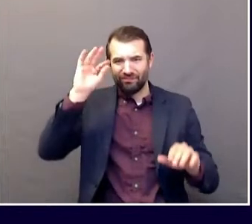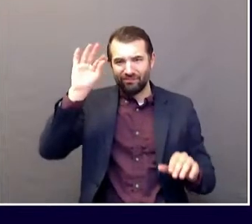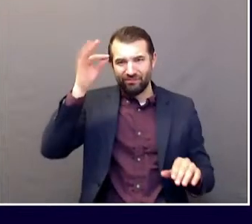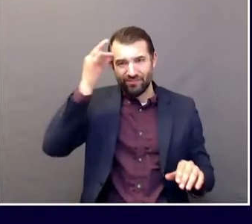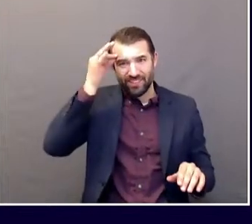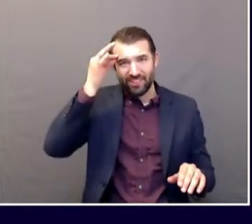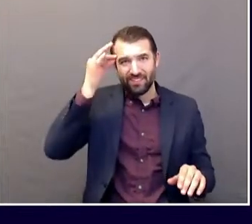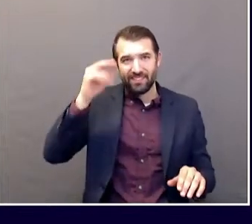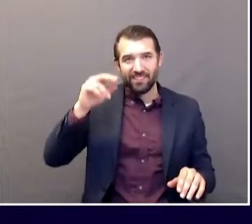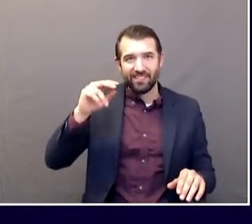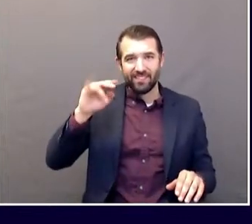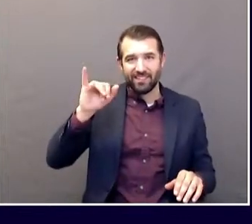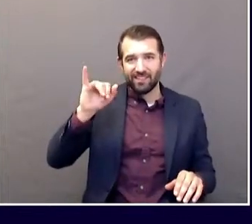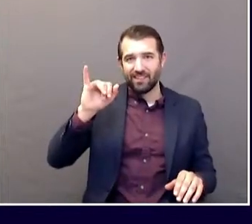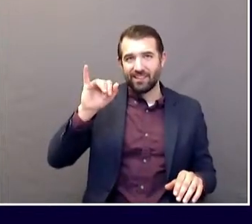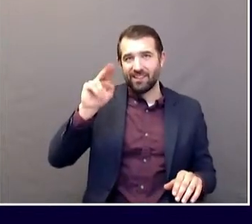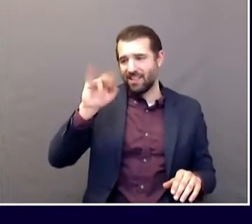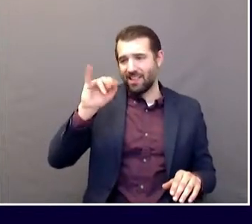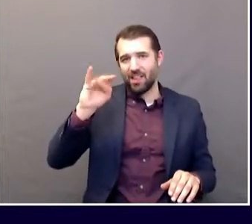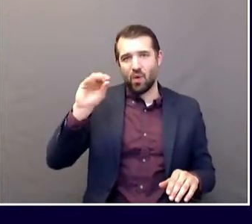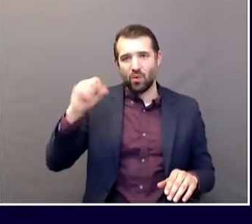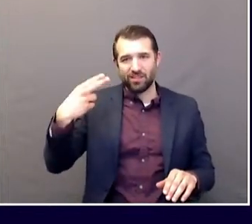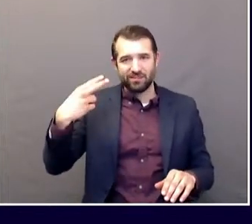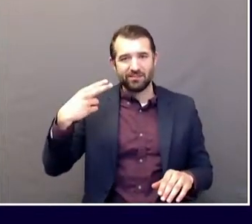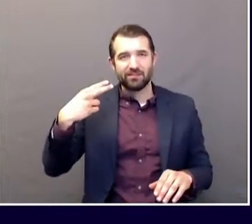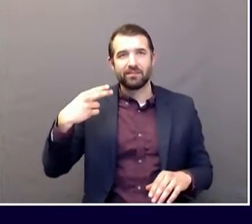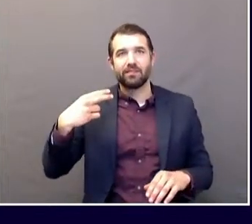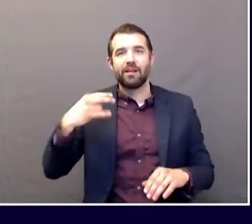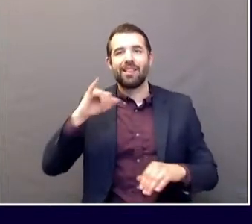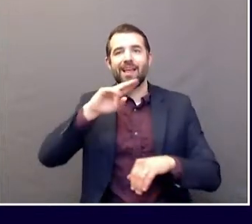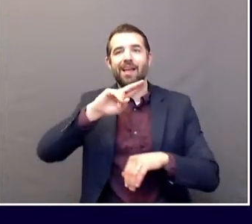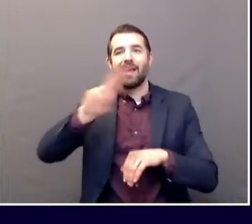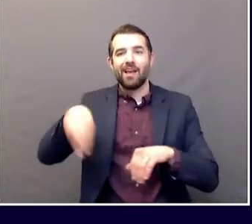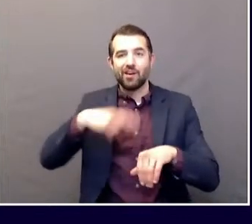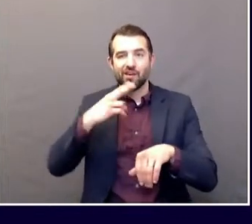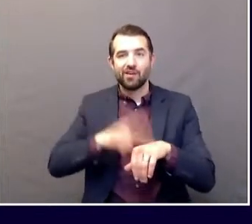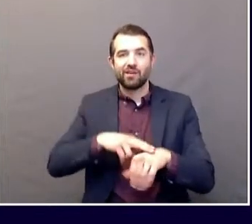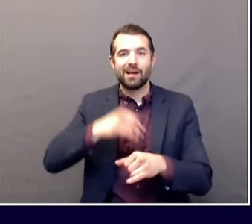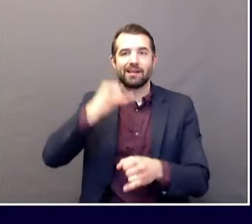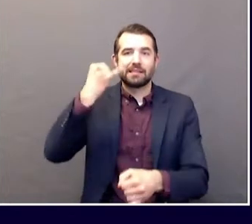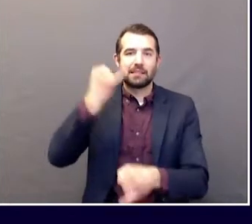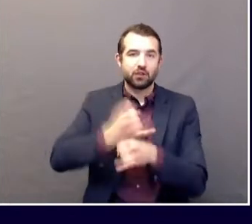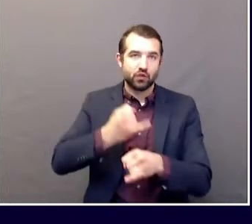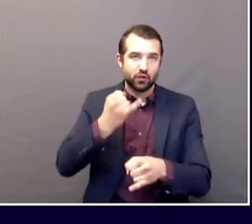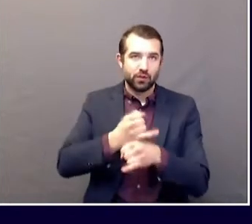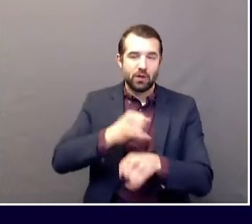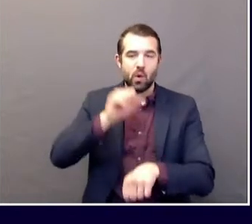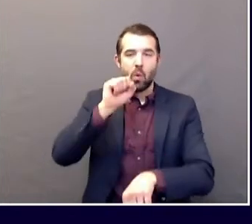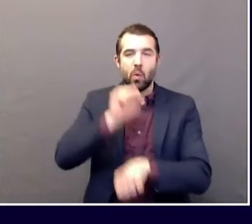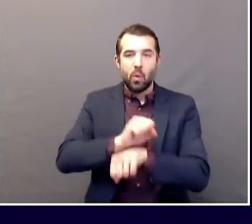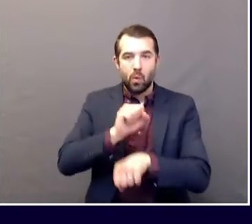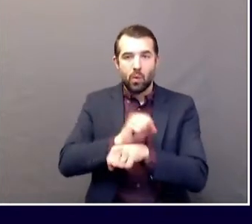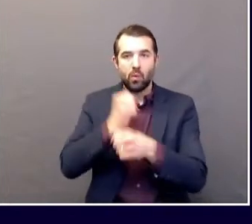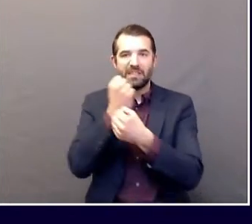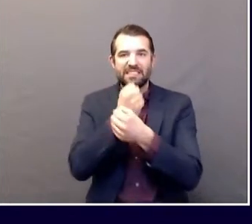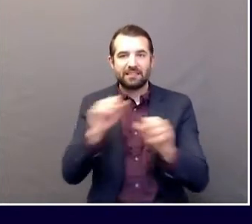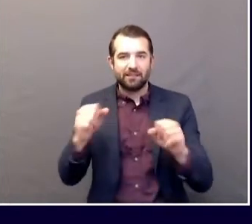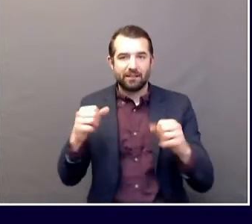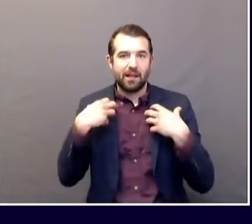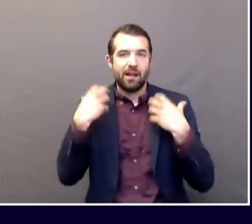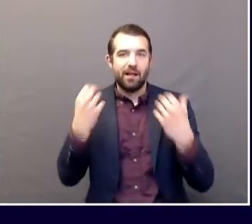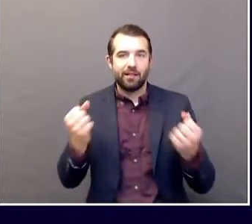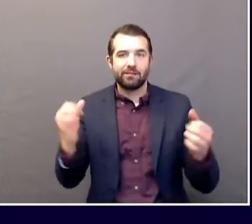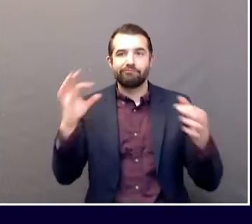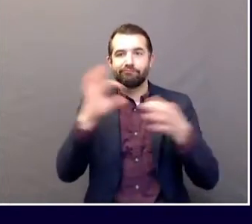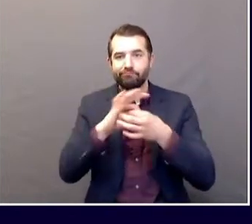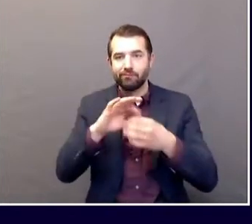I believe it's NIOSH, yep, which is the National Institute for Occupational Safety and Health, a subunit of the US CDC. And there may be